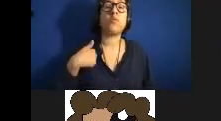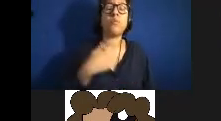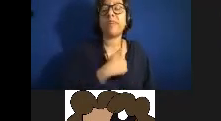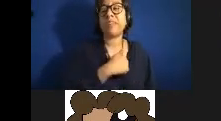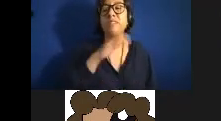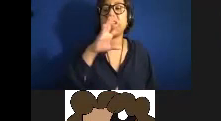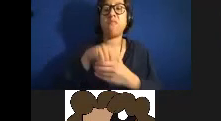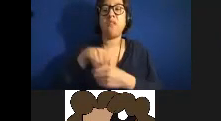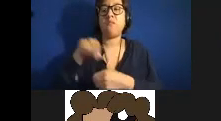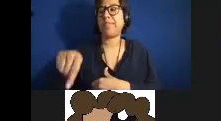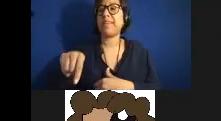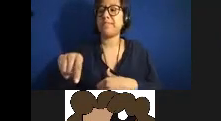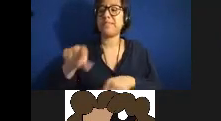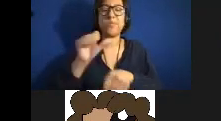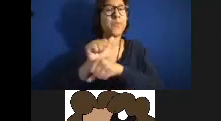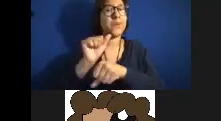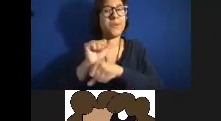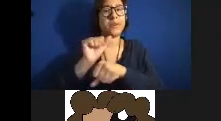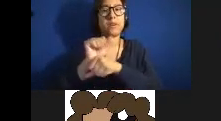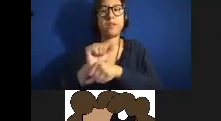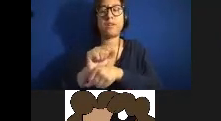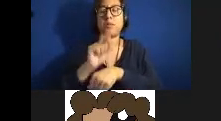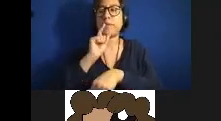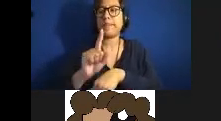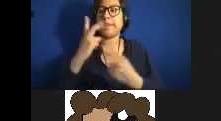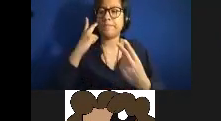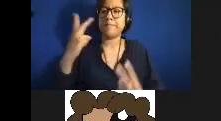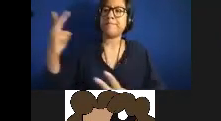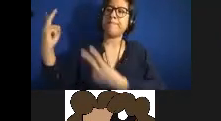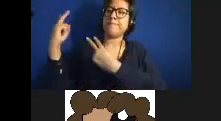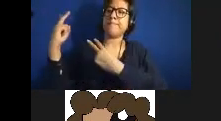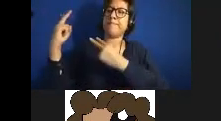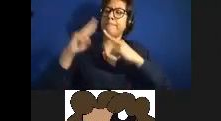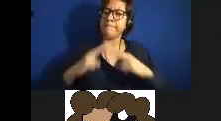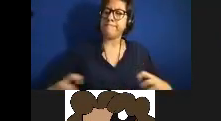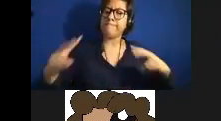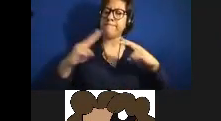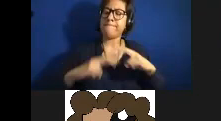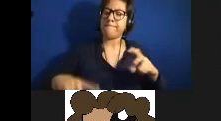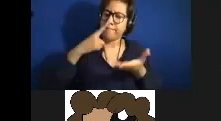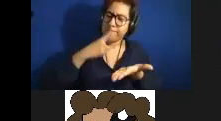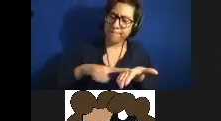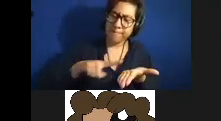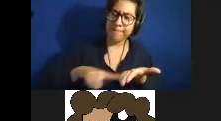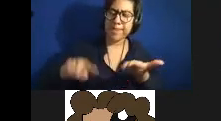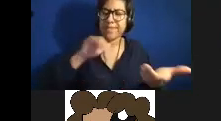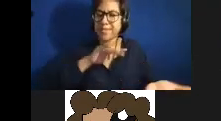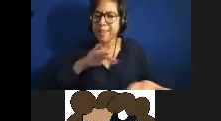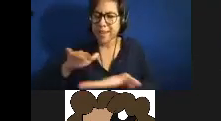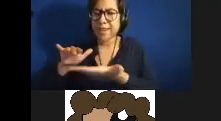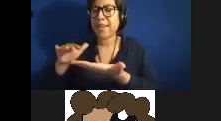network, deep reflection and study and listening has been key to being on this